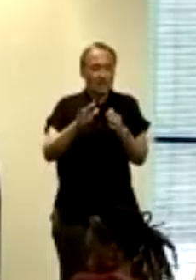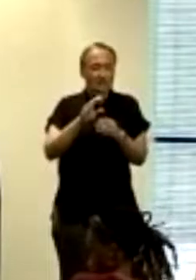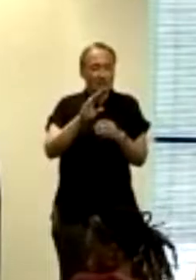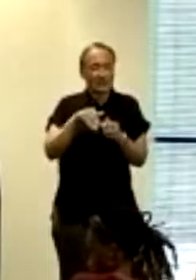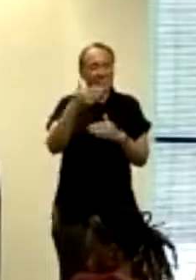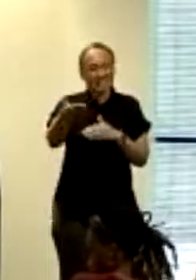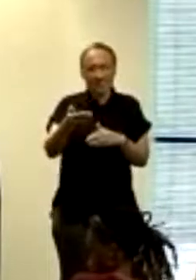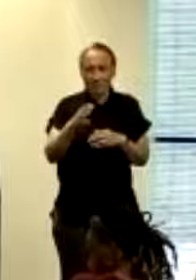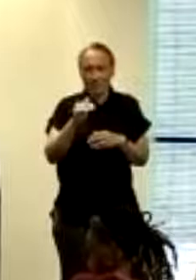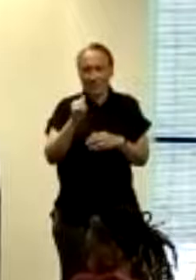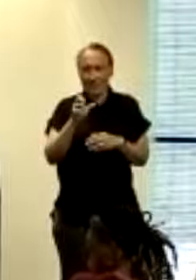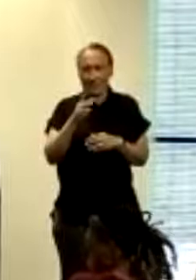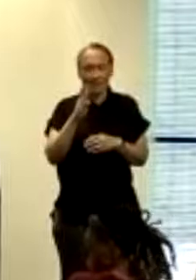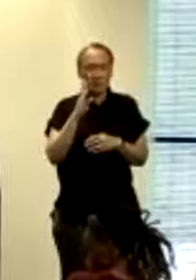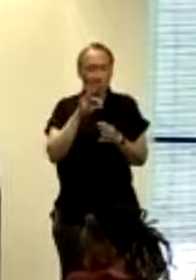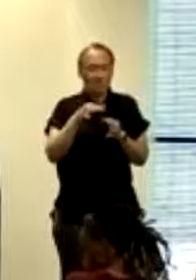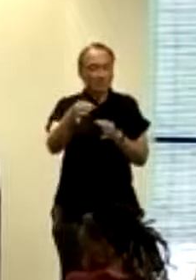burner.